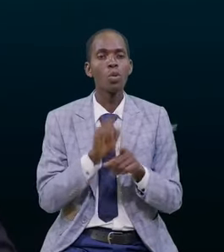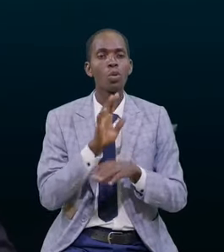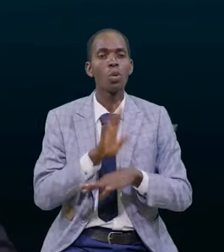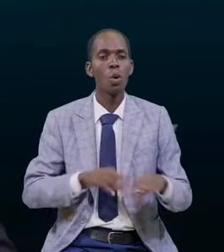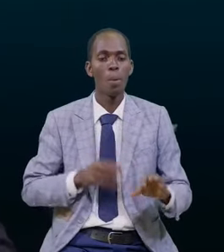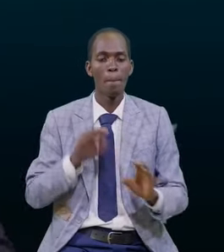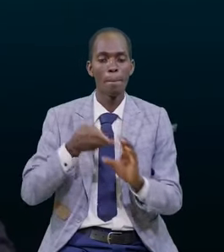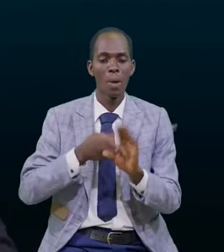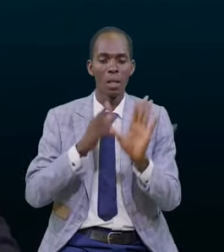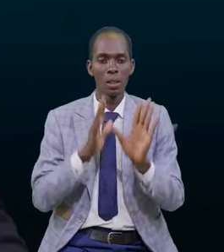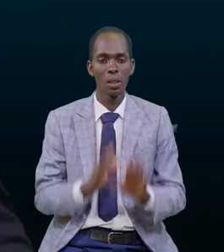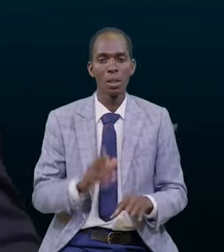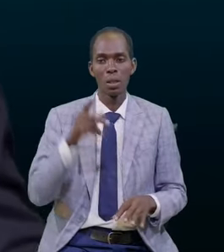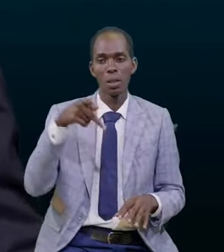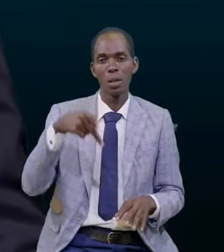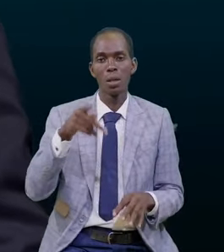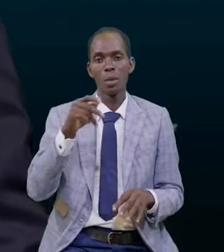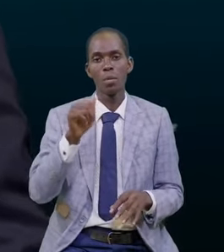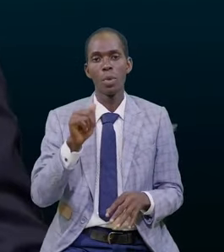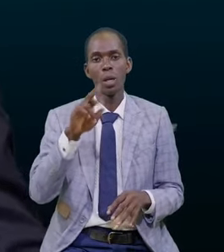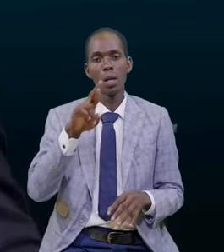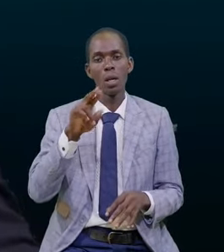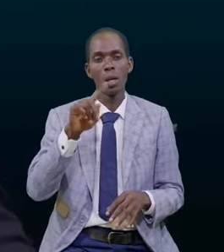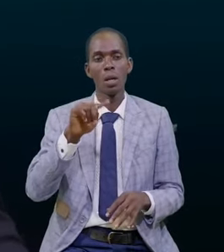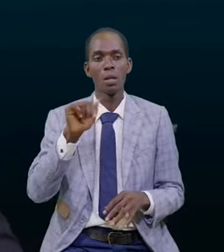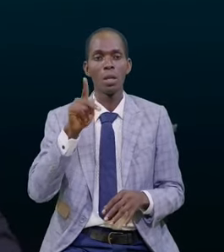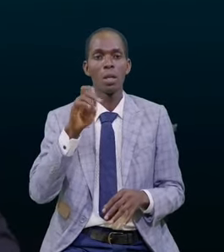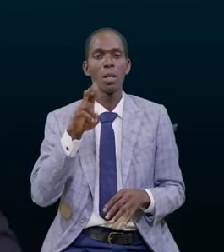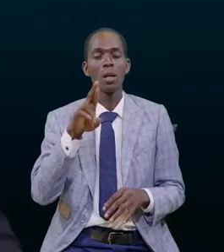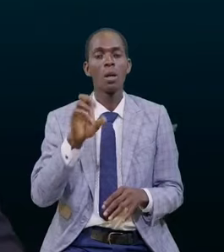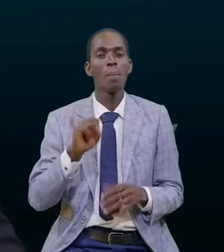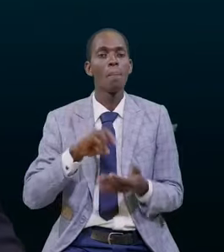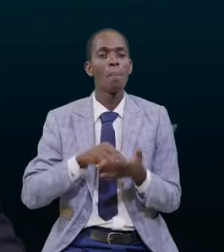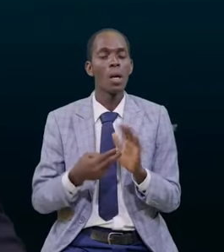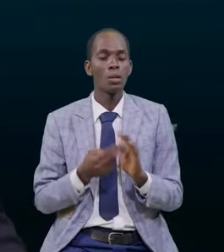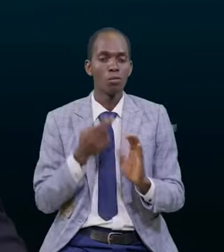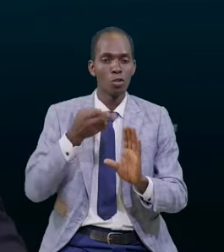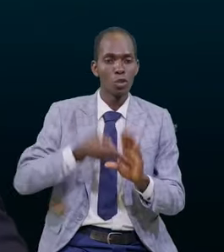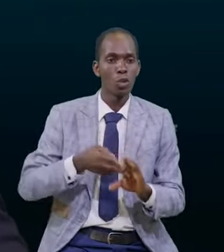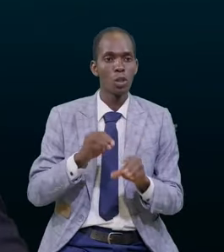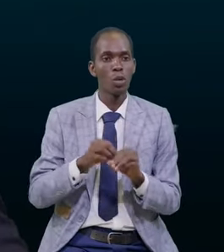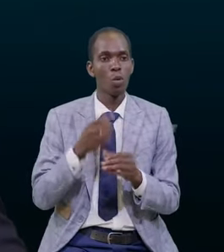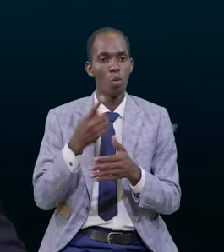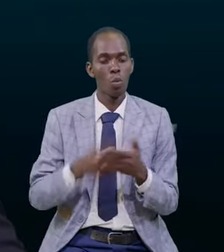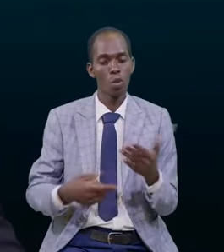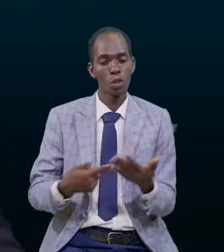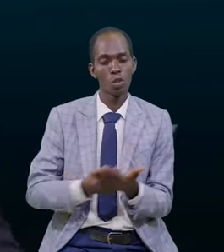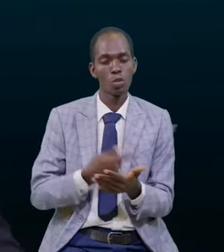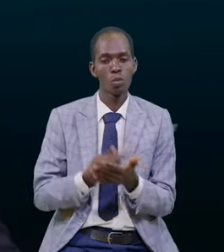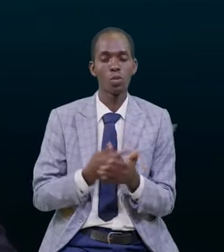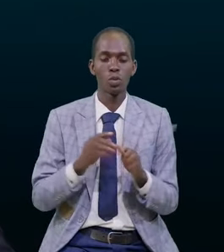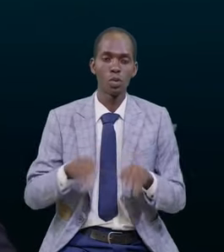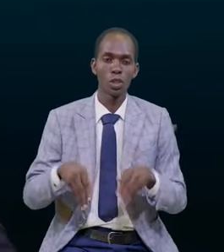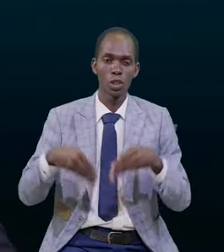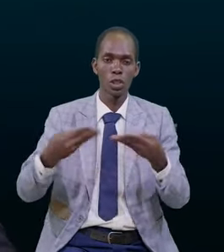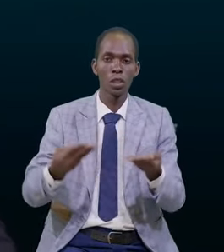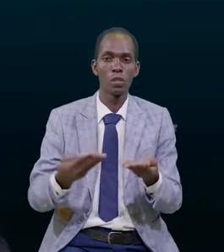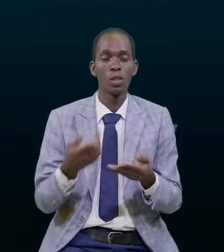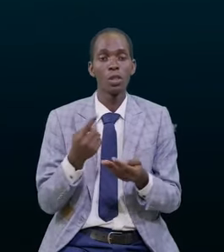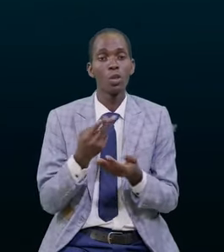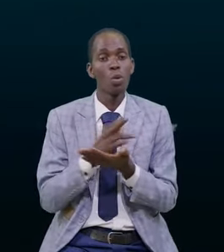are sharing in what the gospel offers to as many as have believed the gospel the holy Brethren are